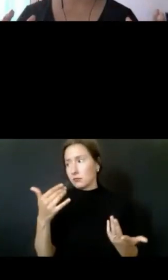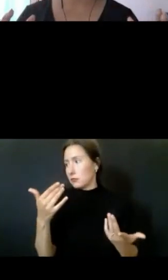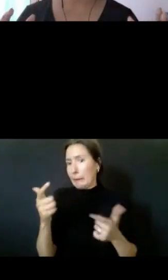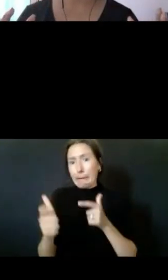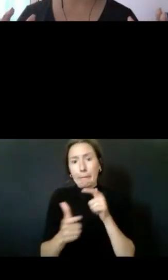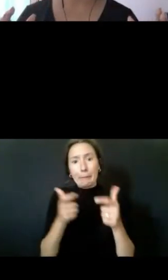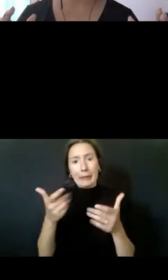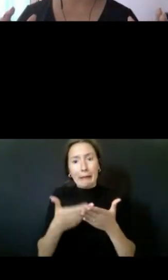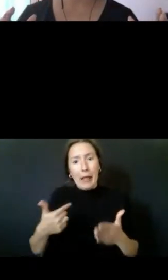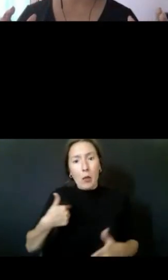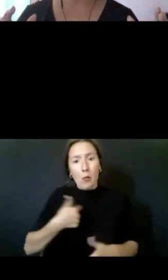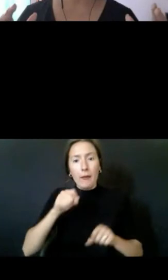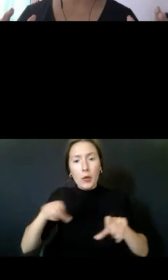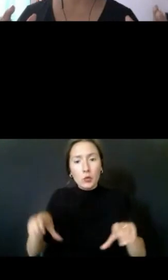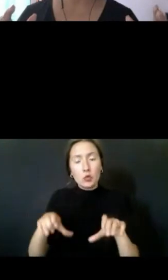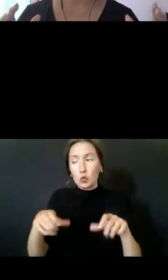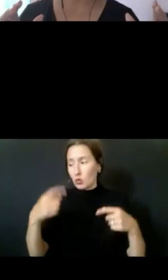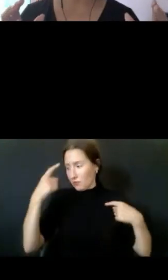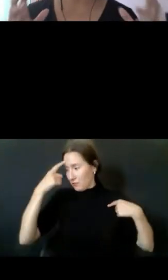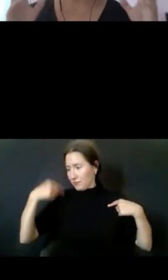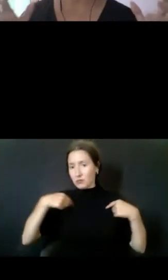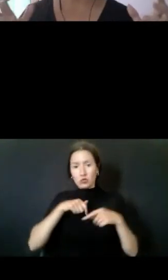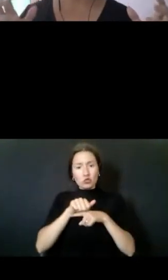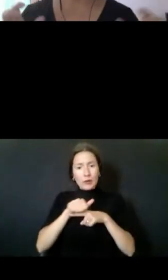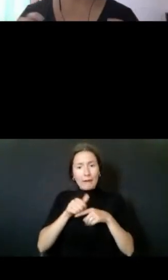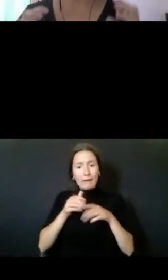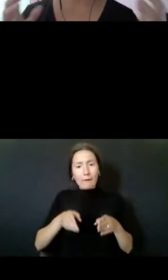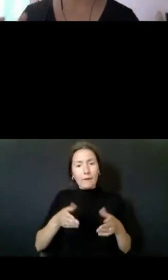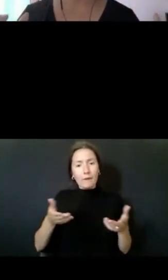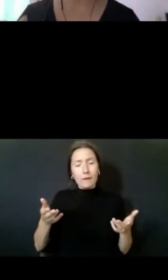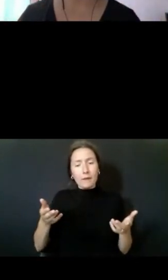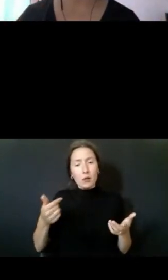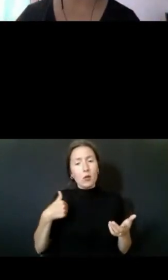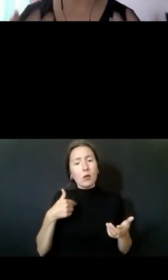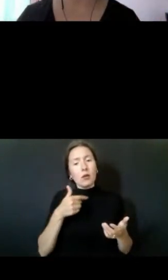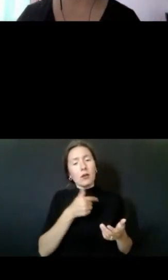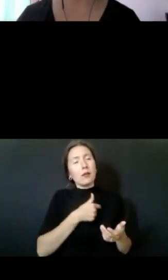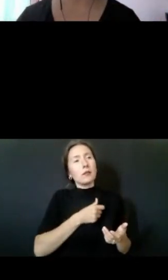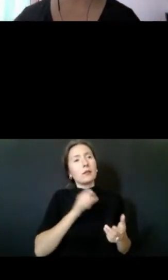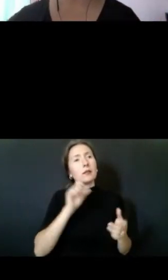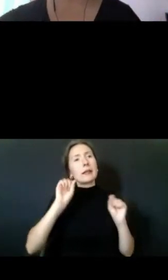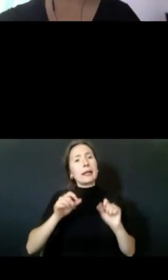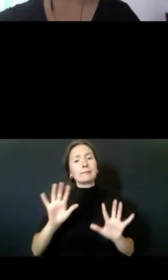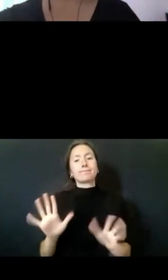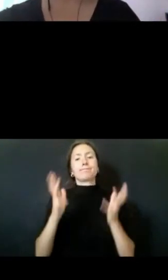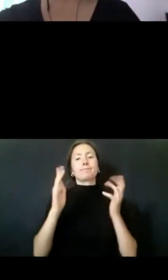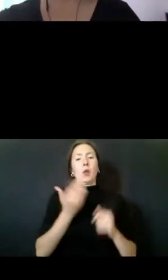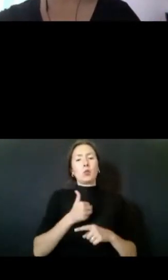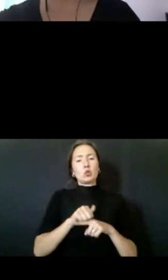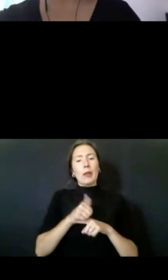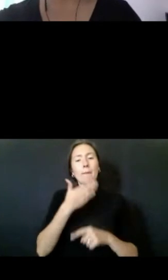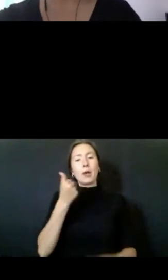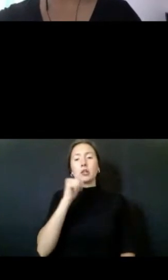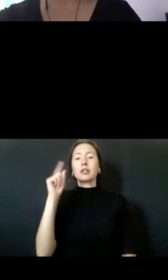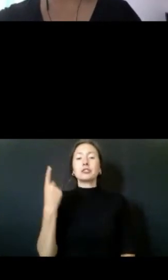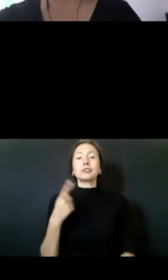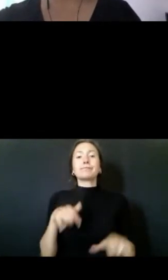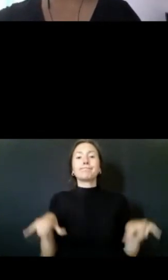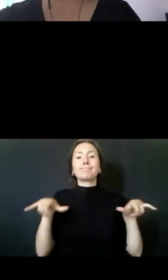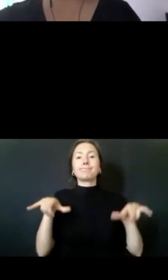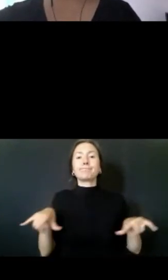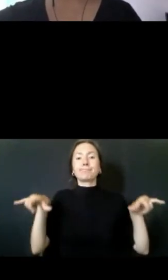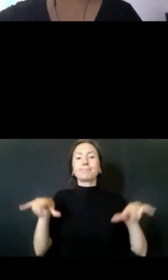depending upon what they feel is the best way to tell you what they've learned. And I think that this is actually how we can make the most impact as trainers, and where I